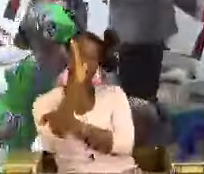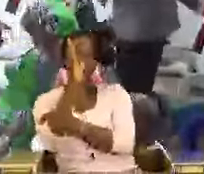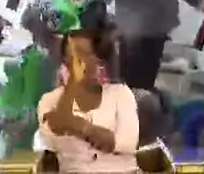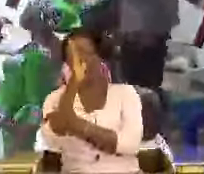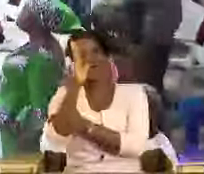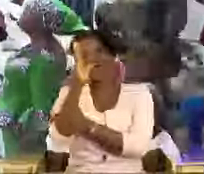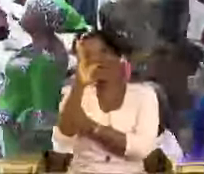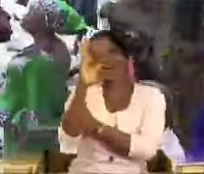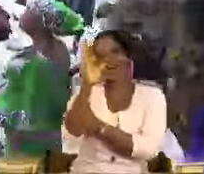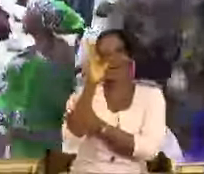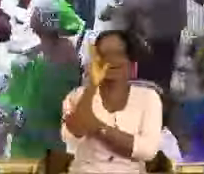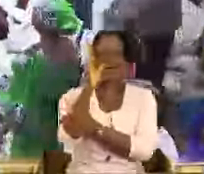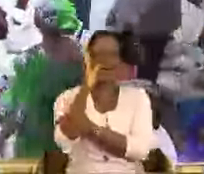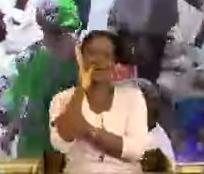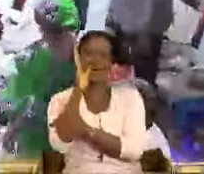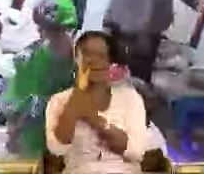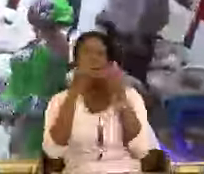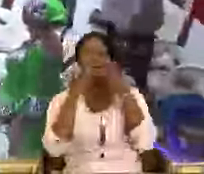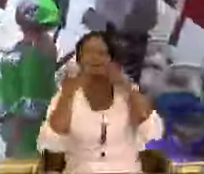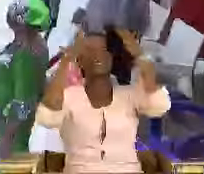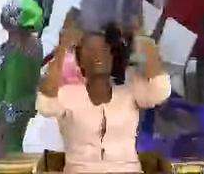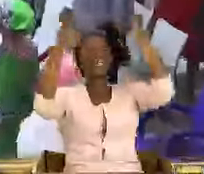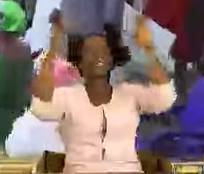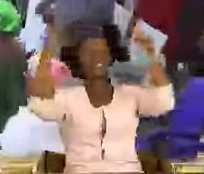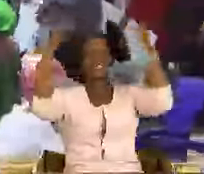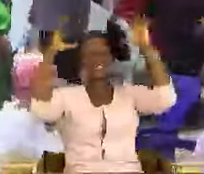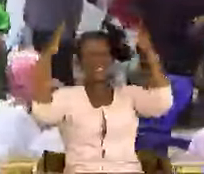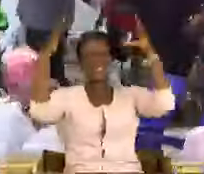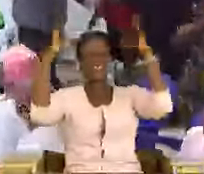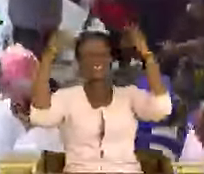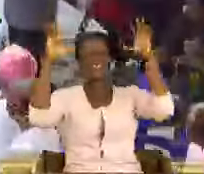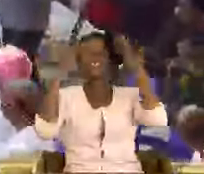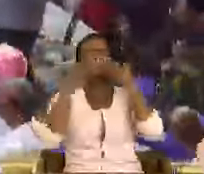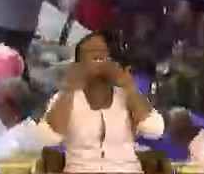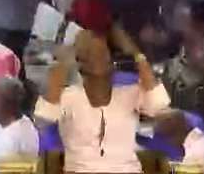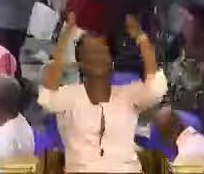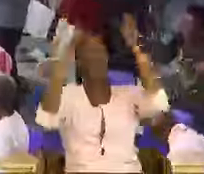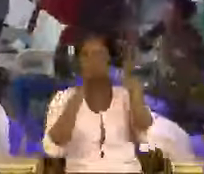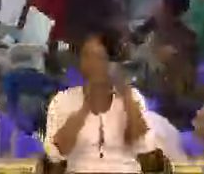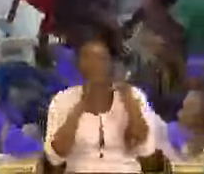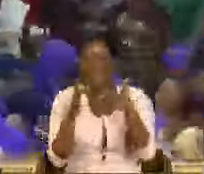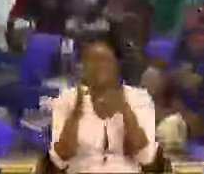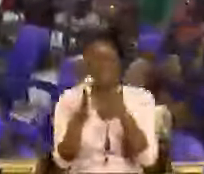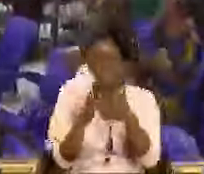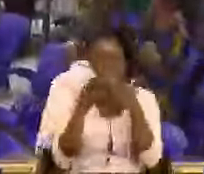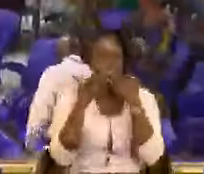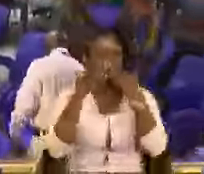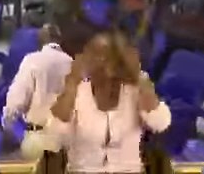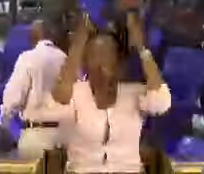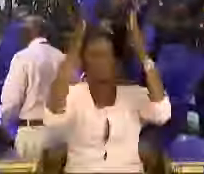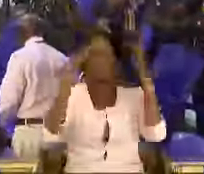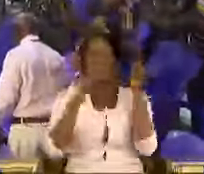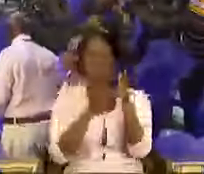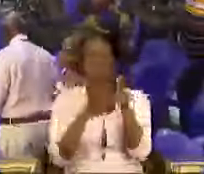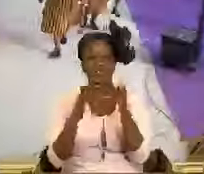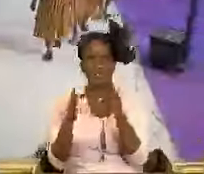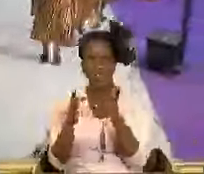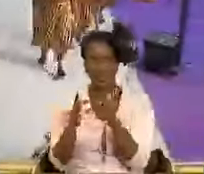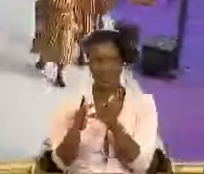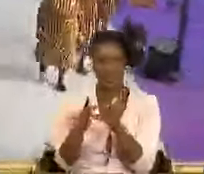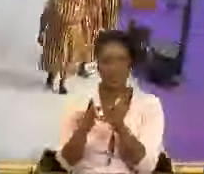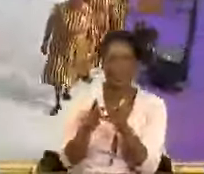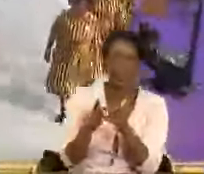God begin to give praise Hallelujah aome